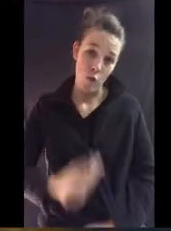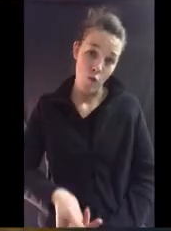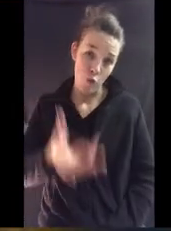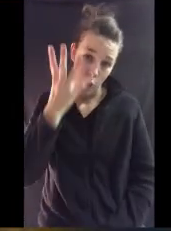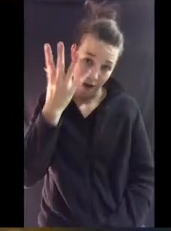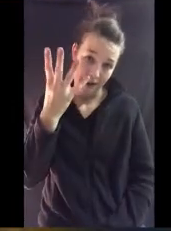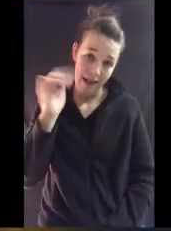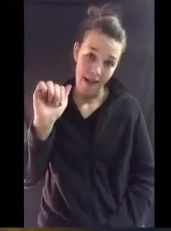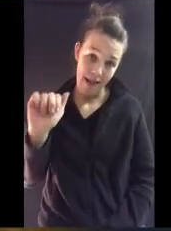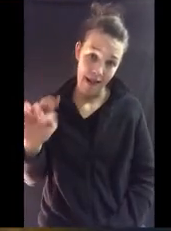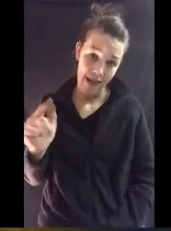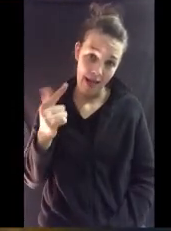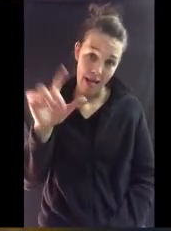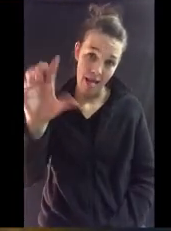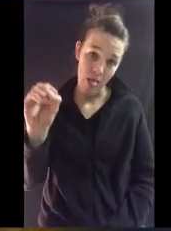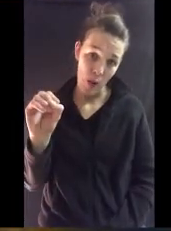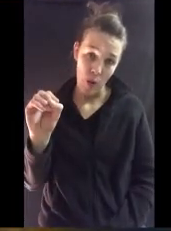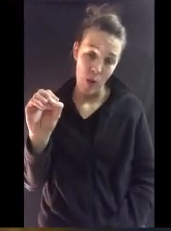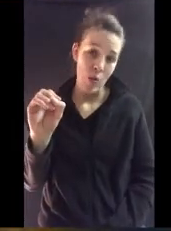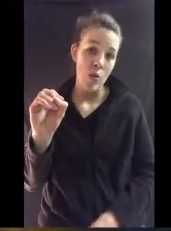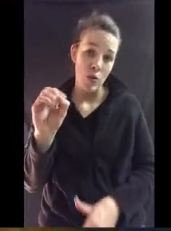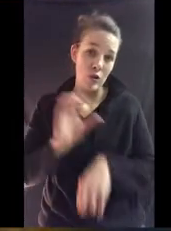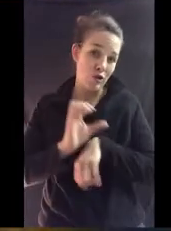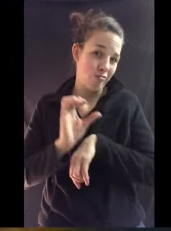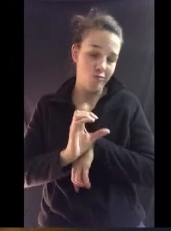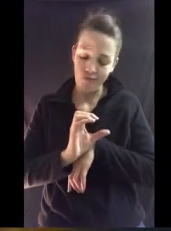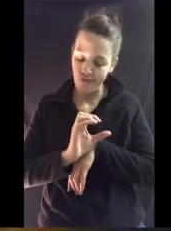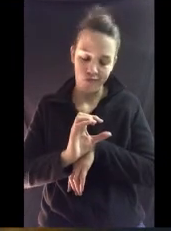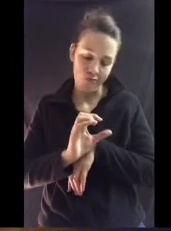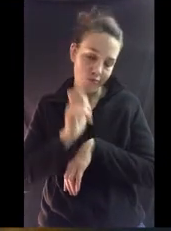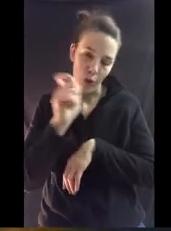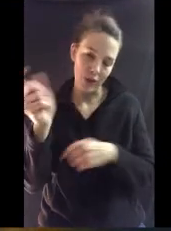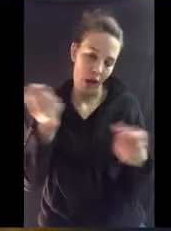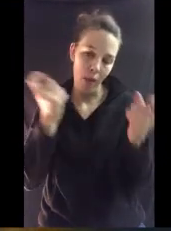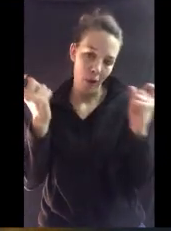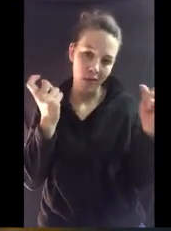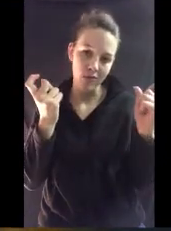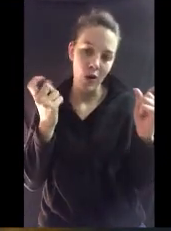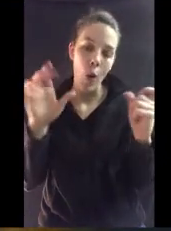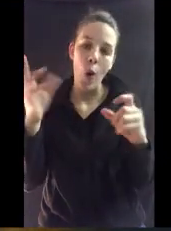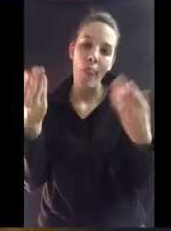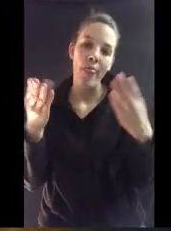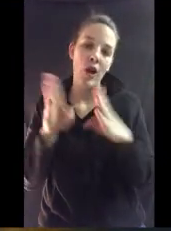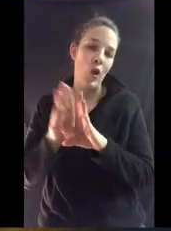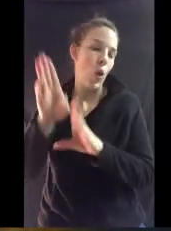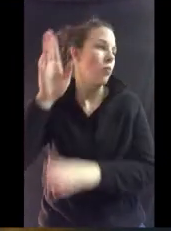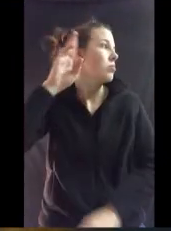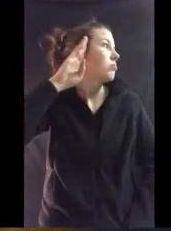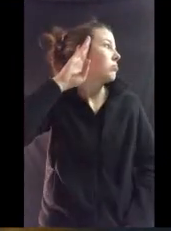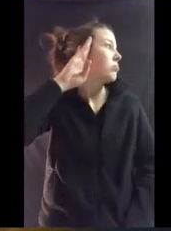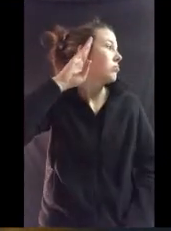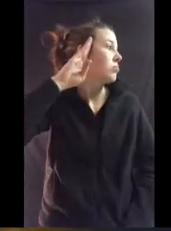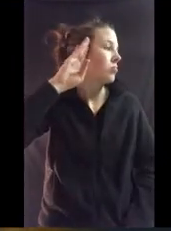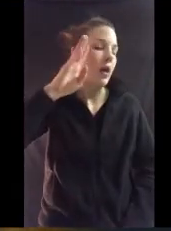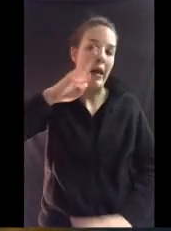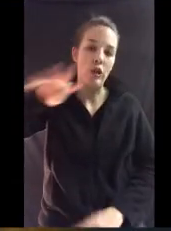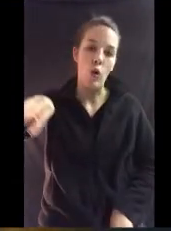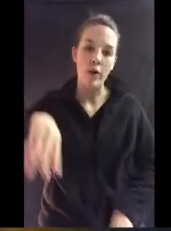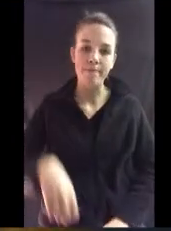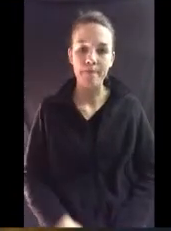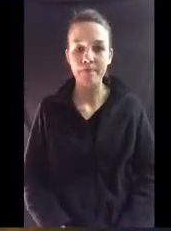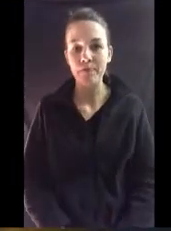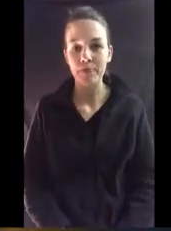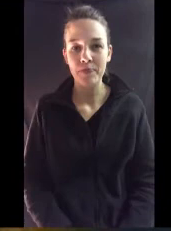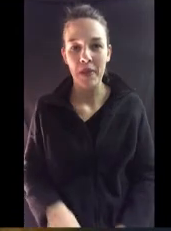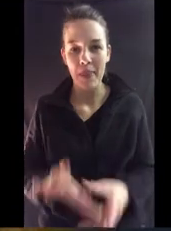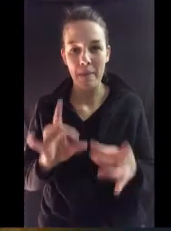many of our white Anglo churches either choose not to celebrate or they just close their ears